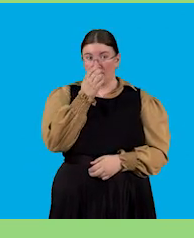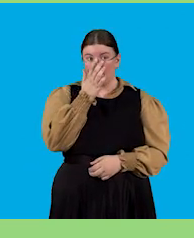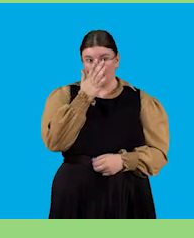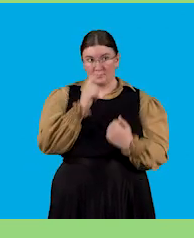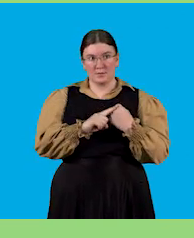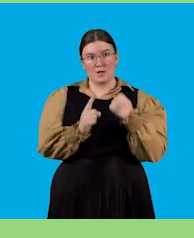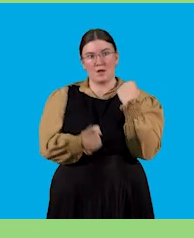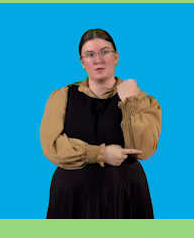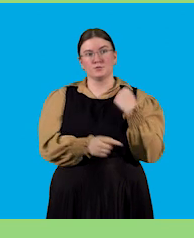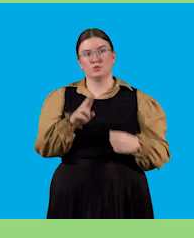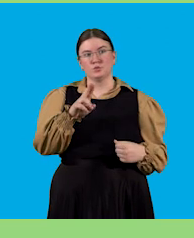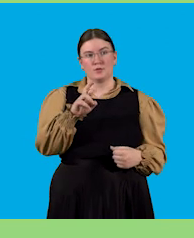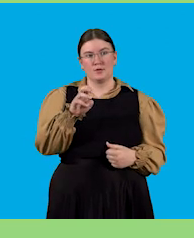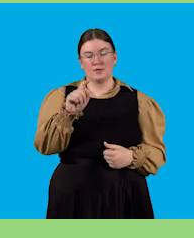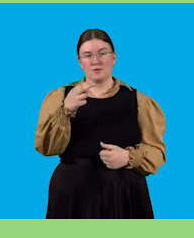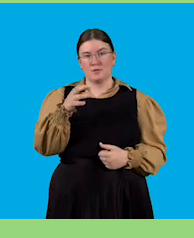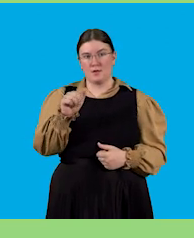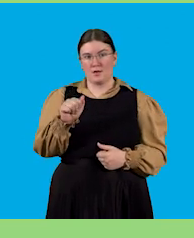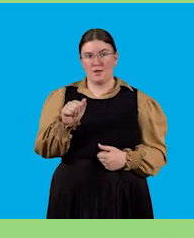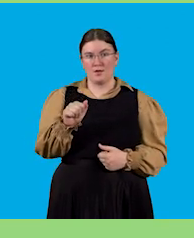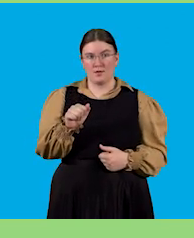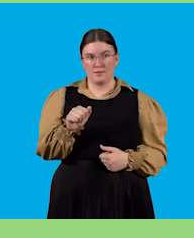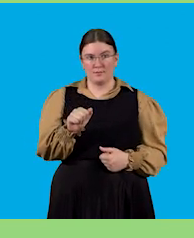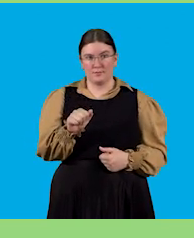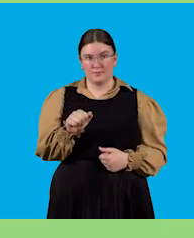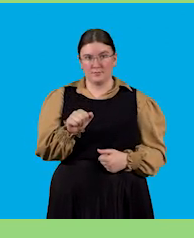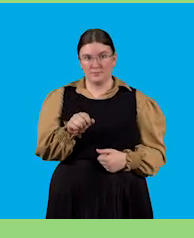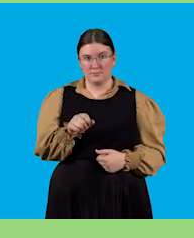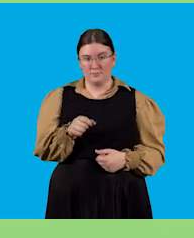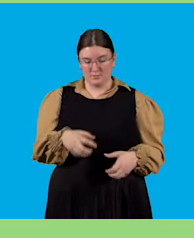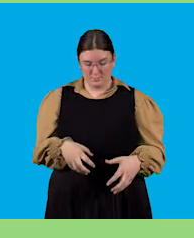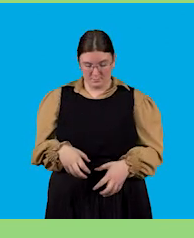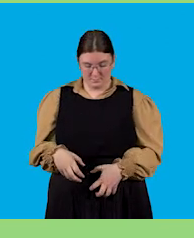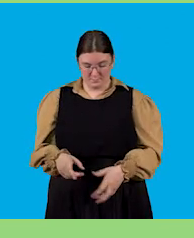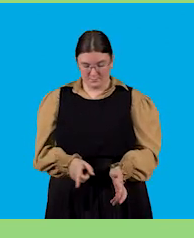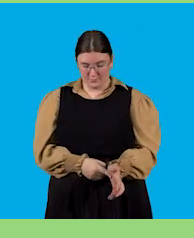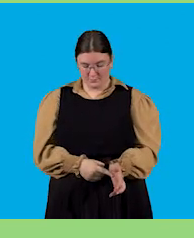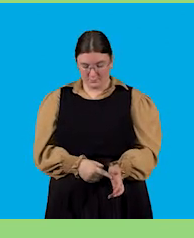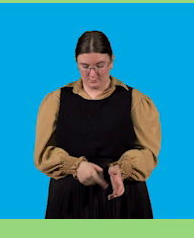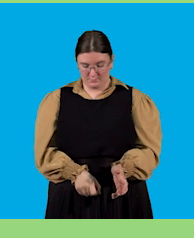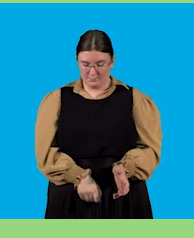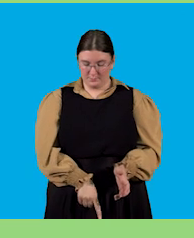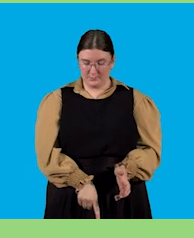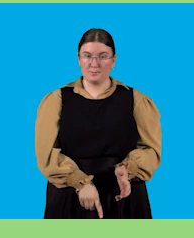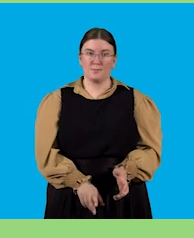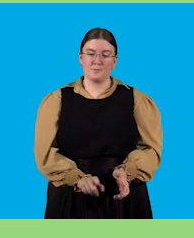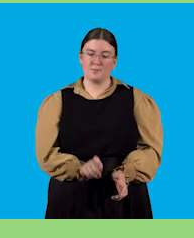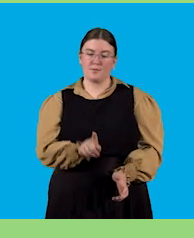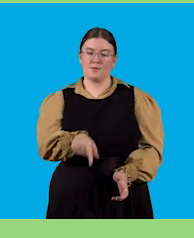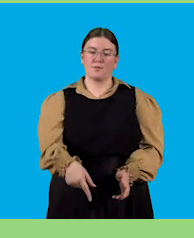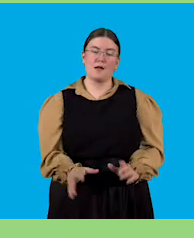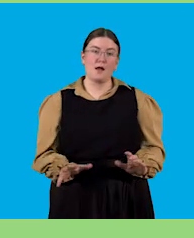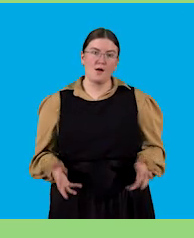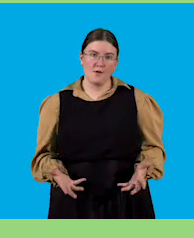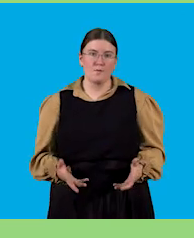the urethra. The urine leaves the bladder through this structure. We all